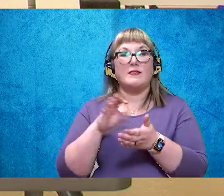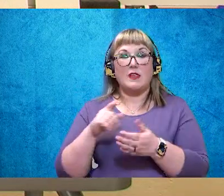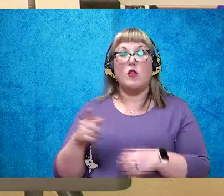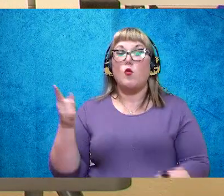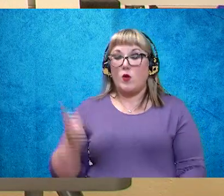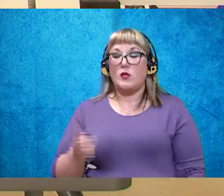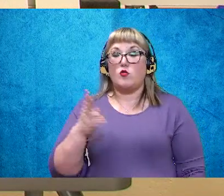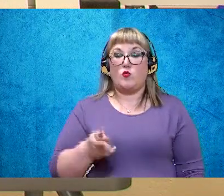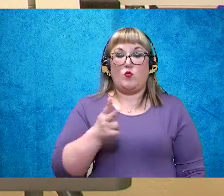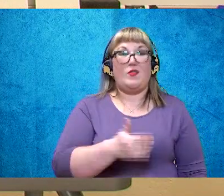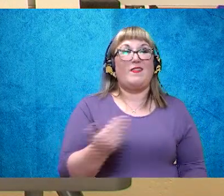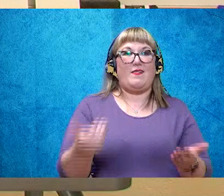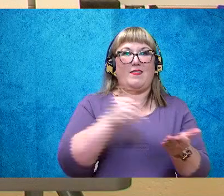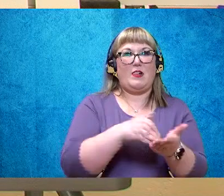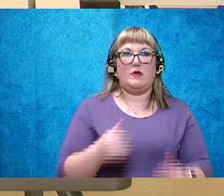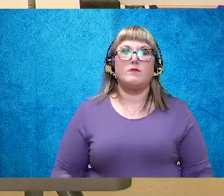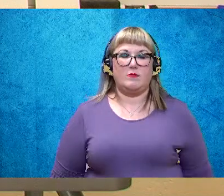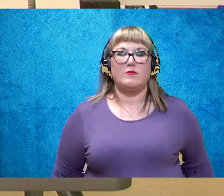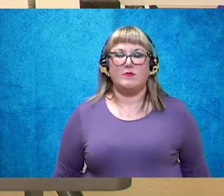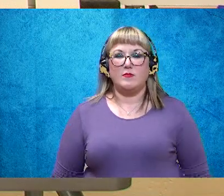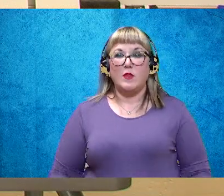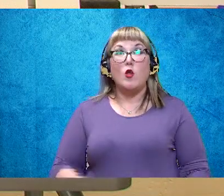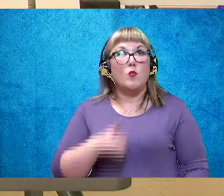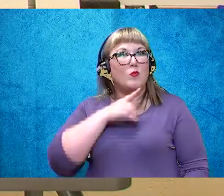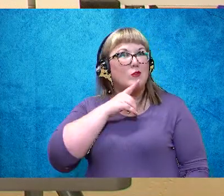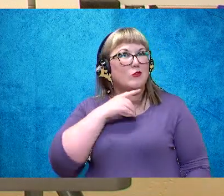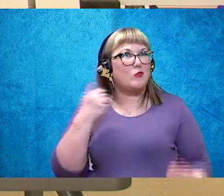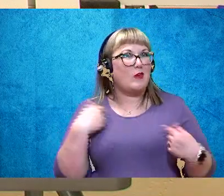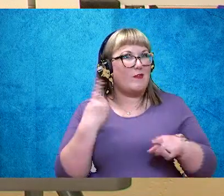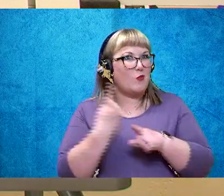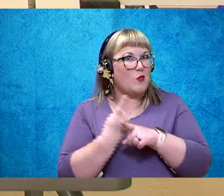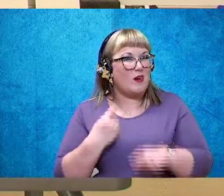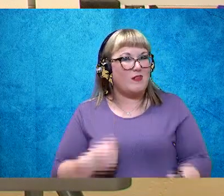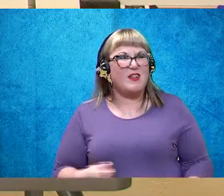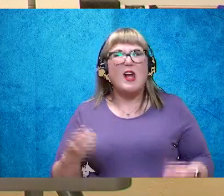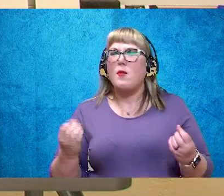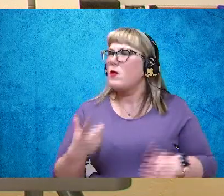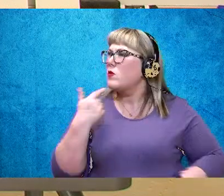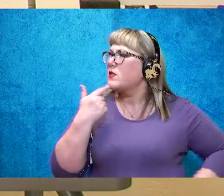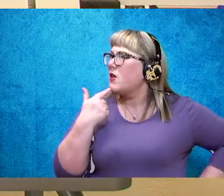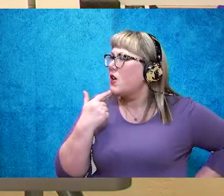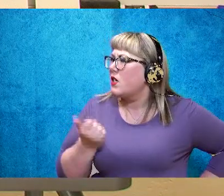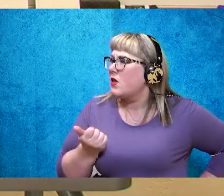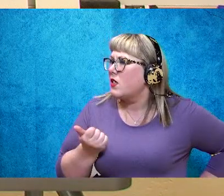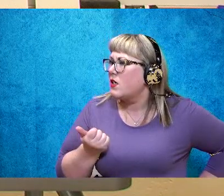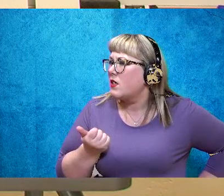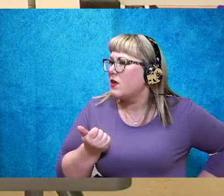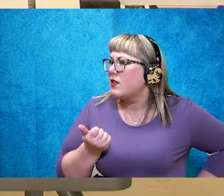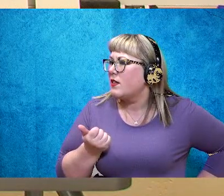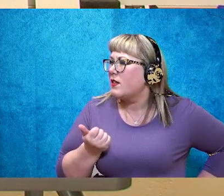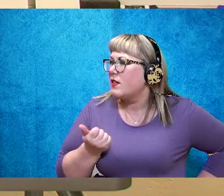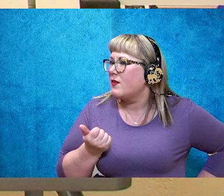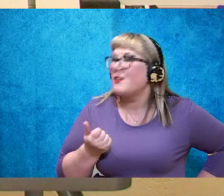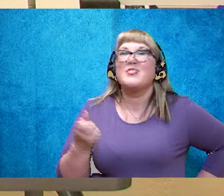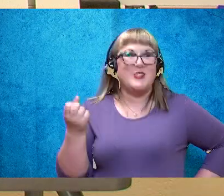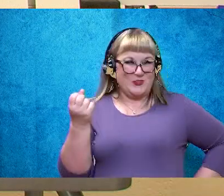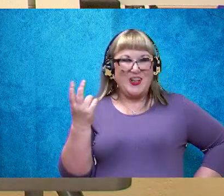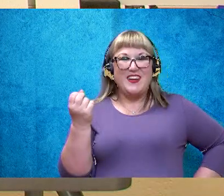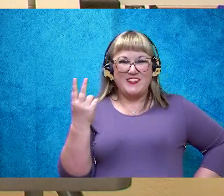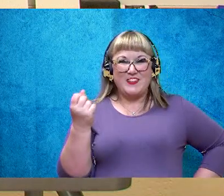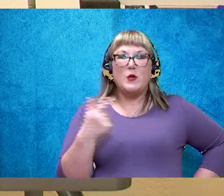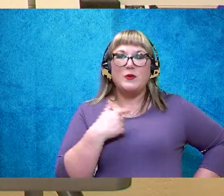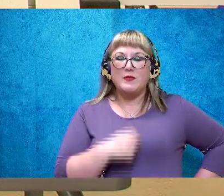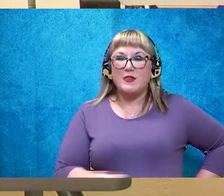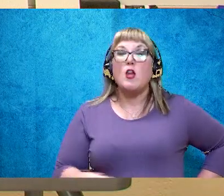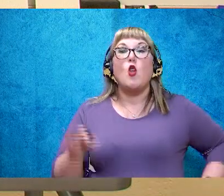and count the Legos in the line to make sure that we got that right number. How many did we have again? 12. Okay, so